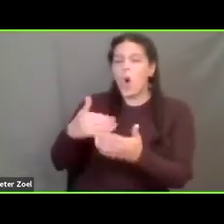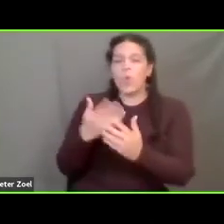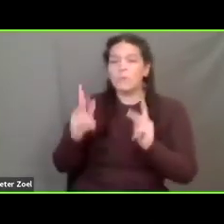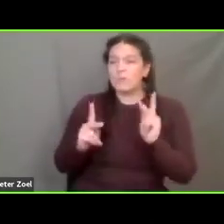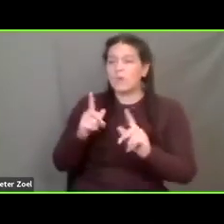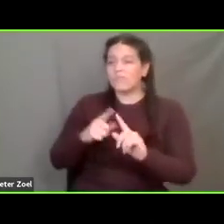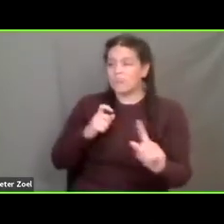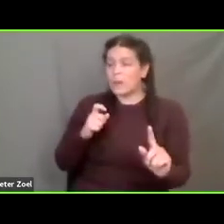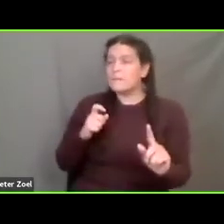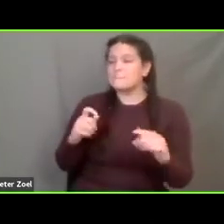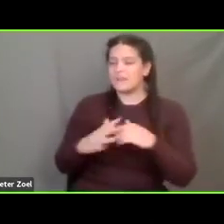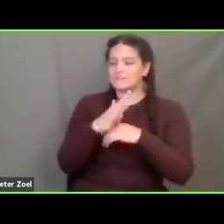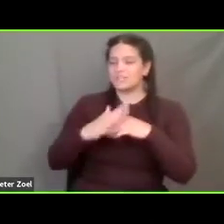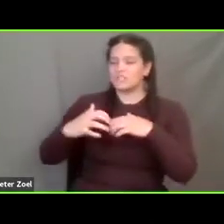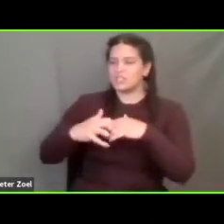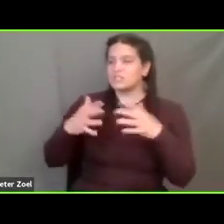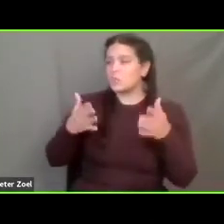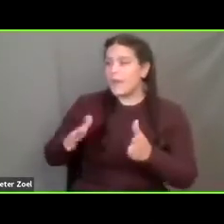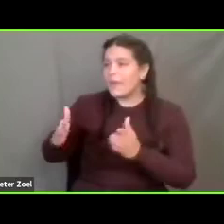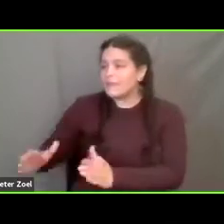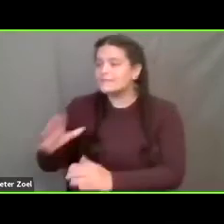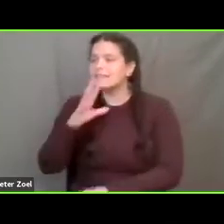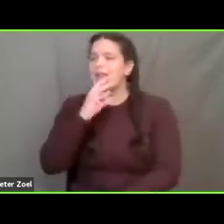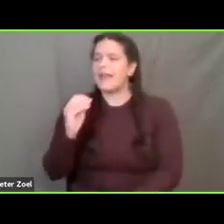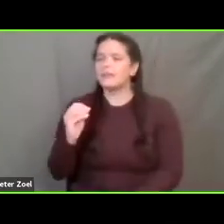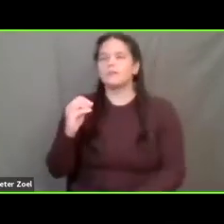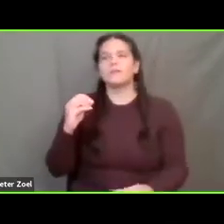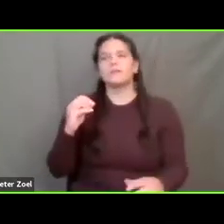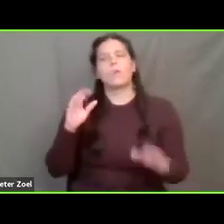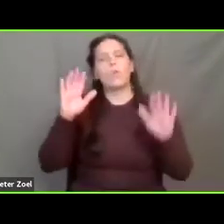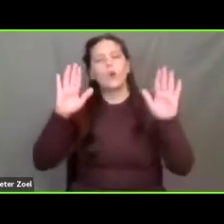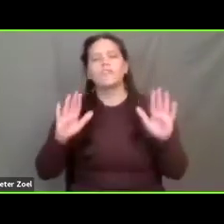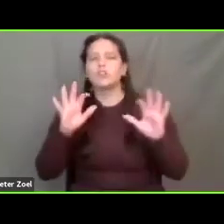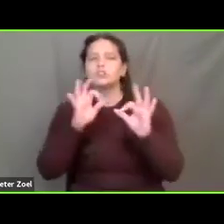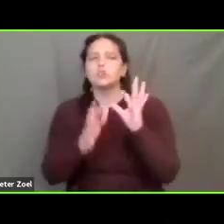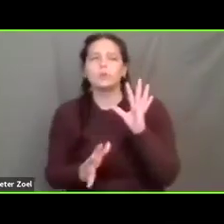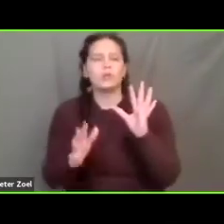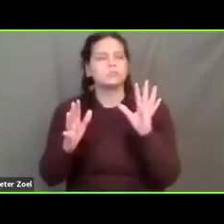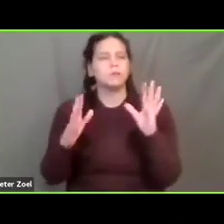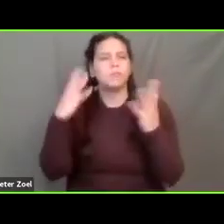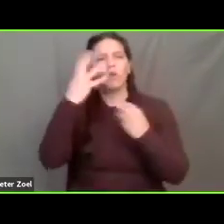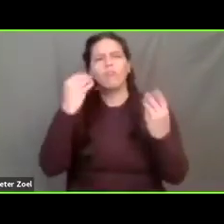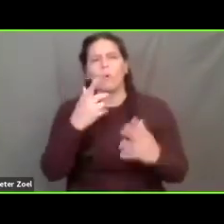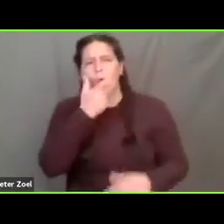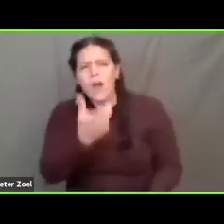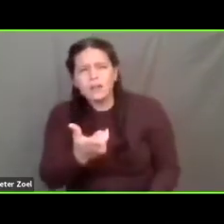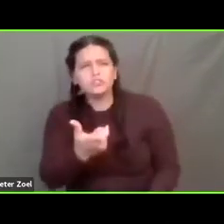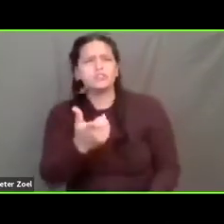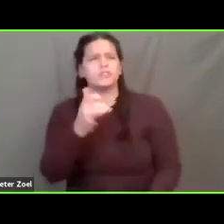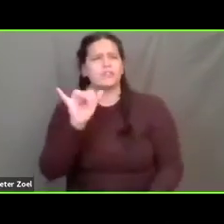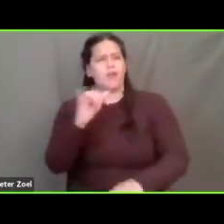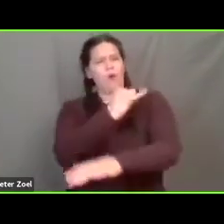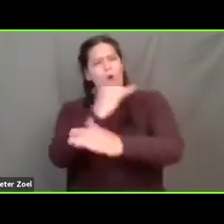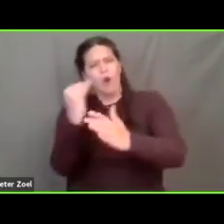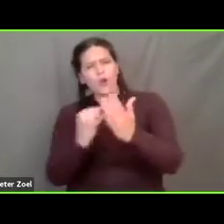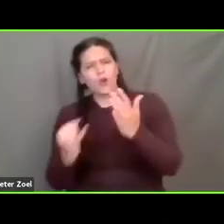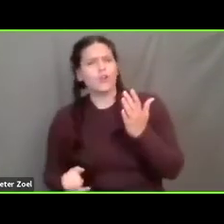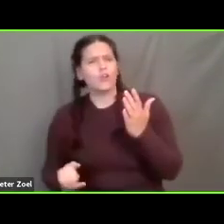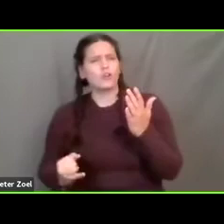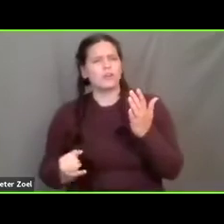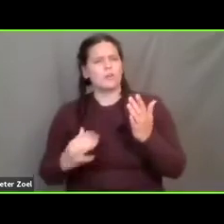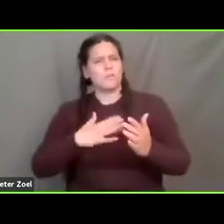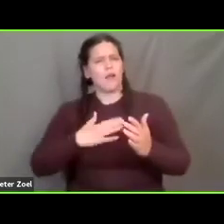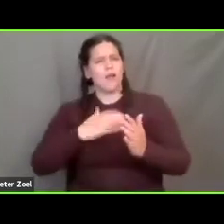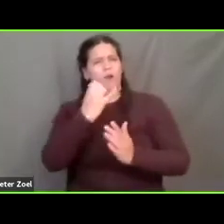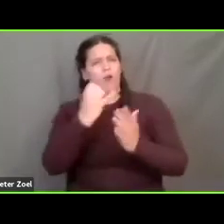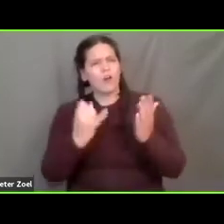also the wonderful interpreters. It's so beautiful to watch the art of what they do.